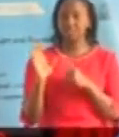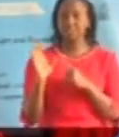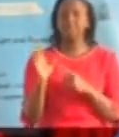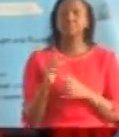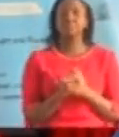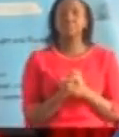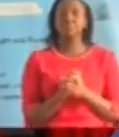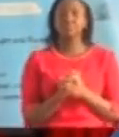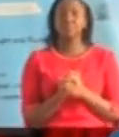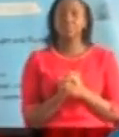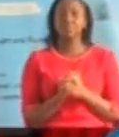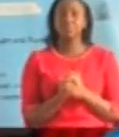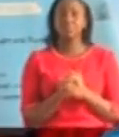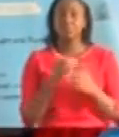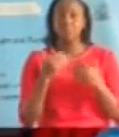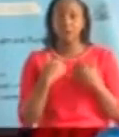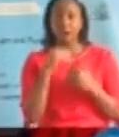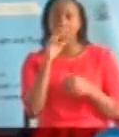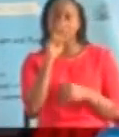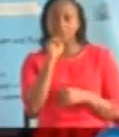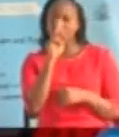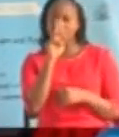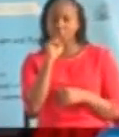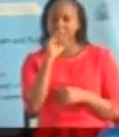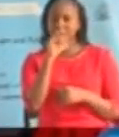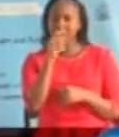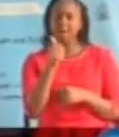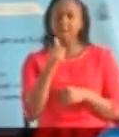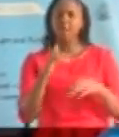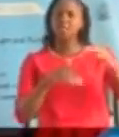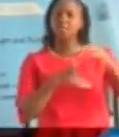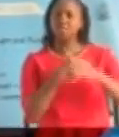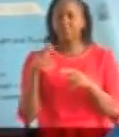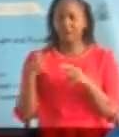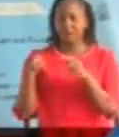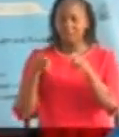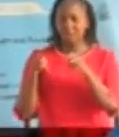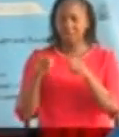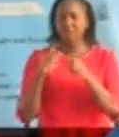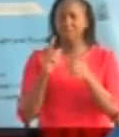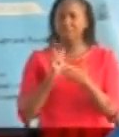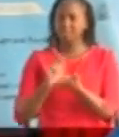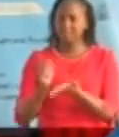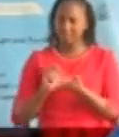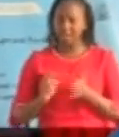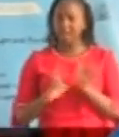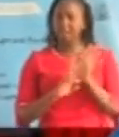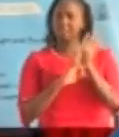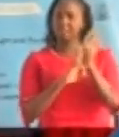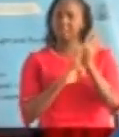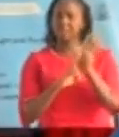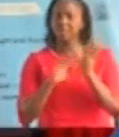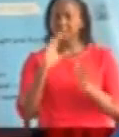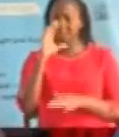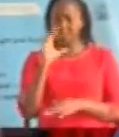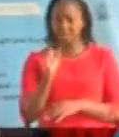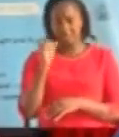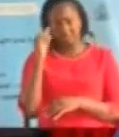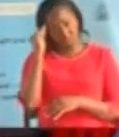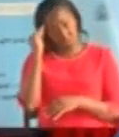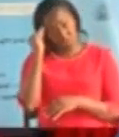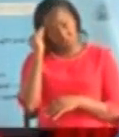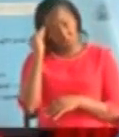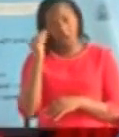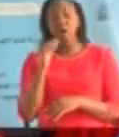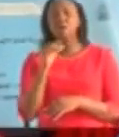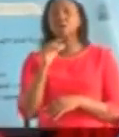Muminya Bonaya, the Chief Administrative Secretary, representing the Cabinet Secretary for Education, Professor